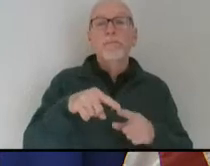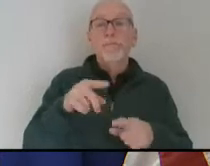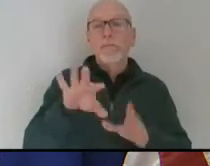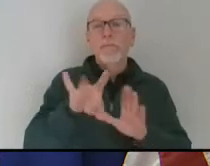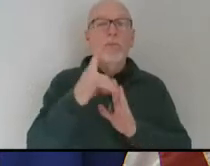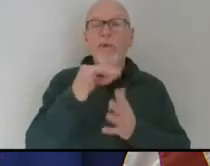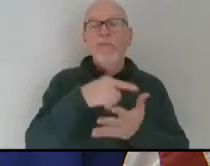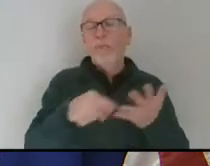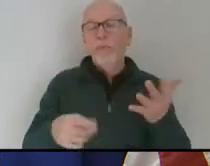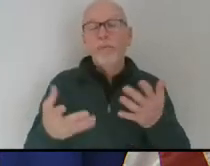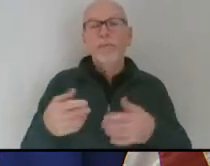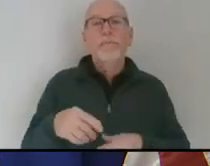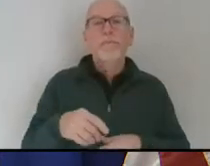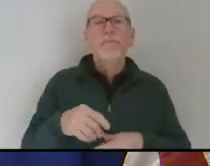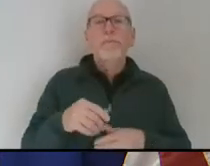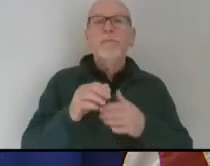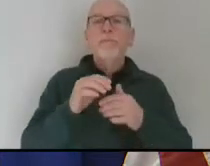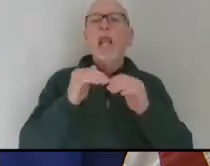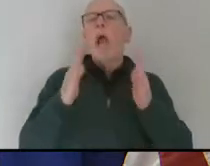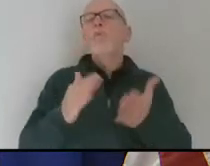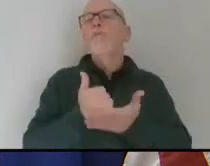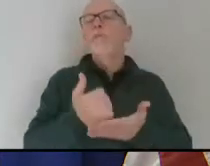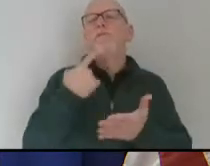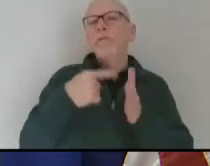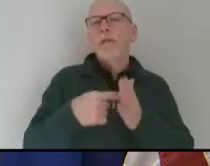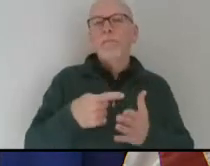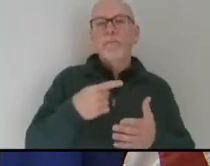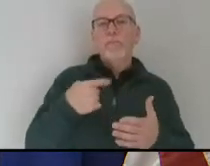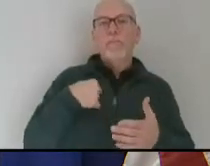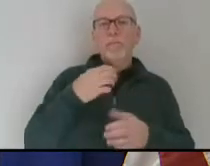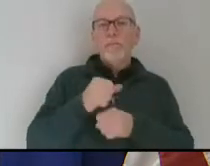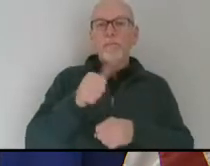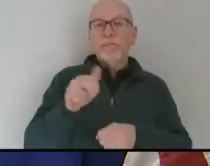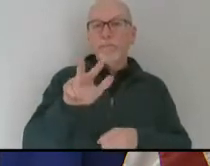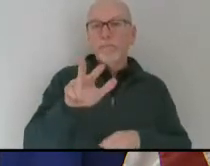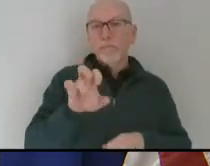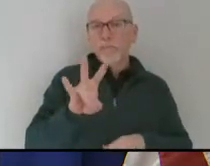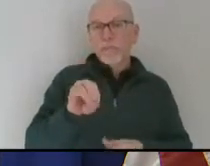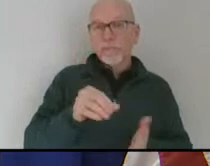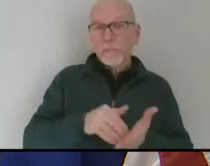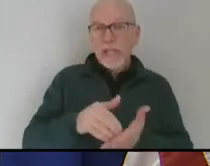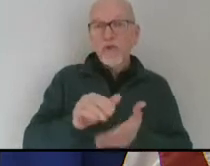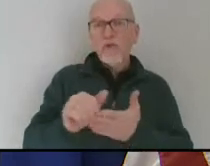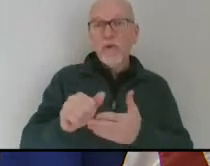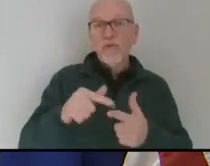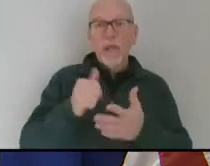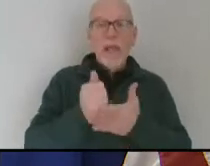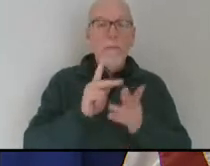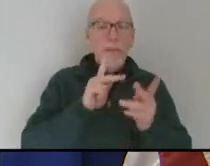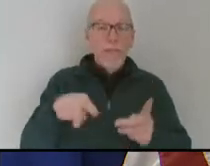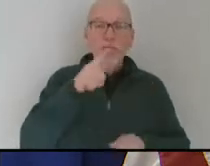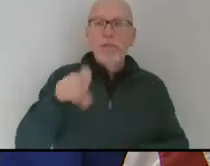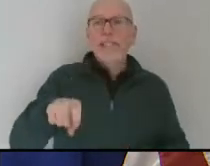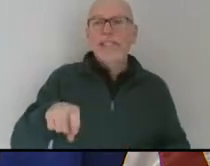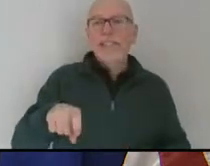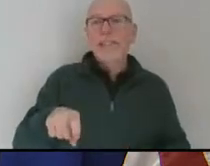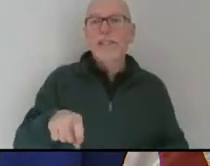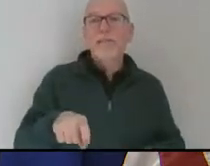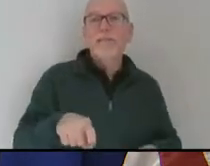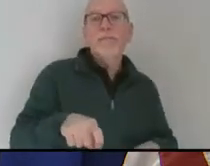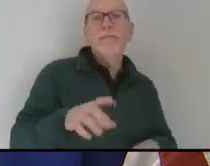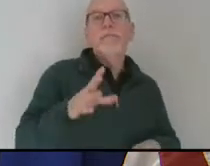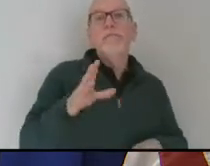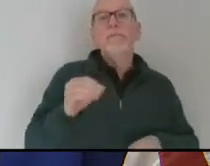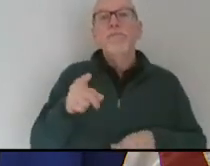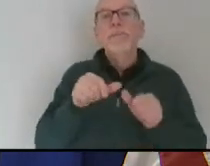those, housing assistance, we're looking at another $370 million to help people that need the help. And as you continue